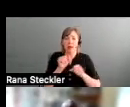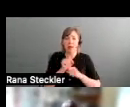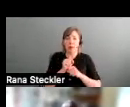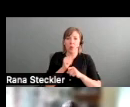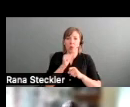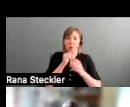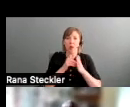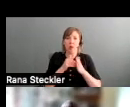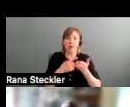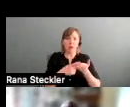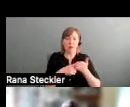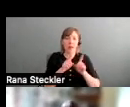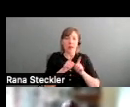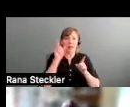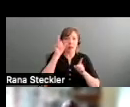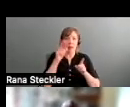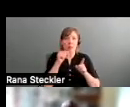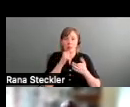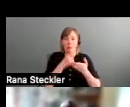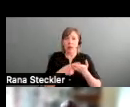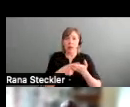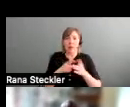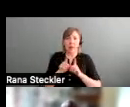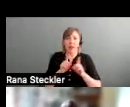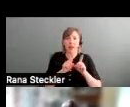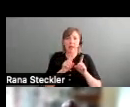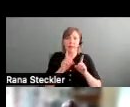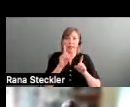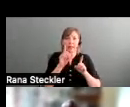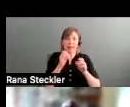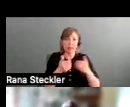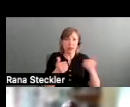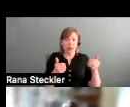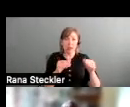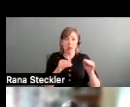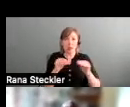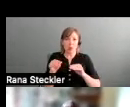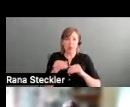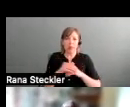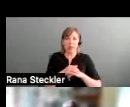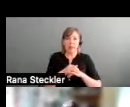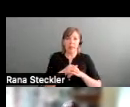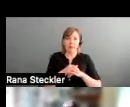often talk about it as a logic. We don't talk about it as a desegregation movement.